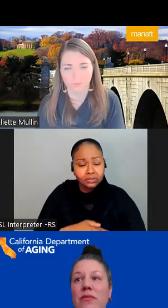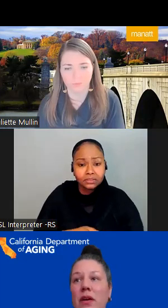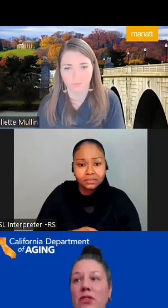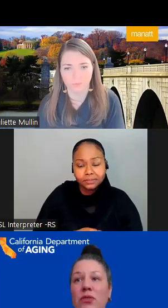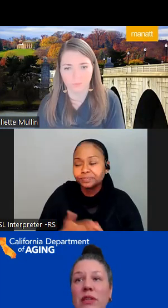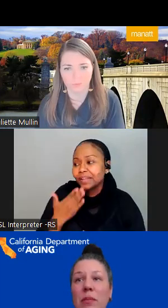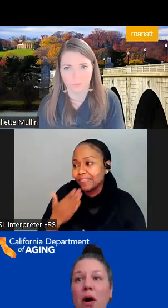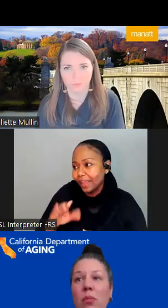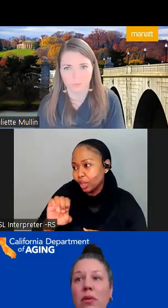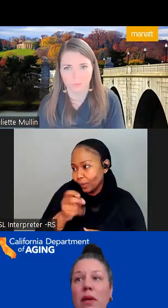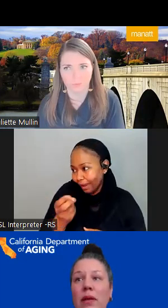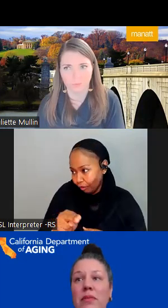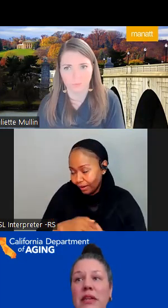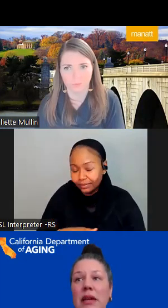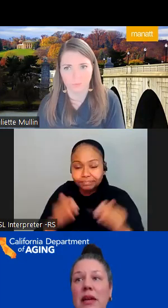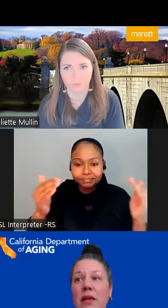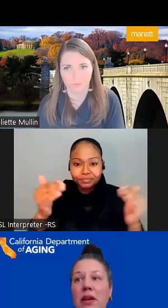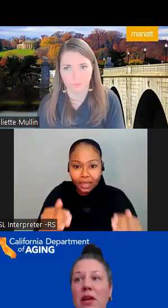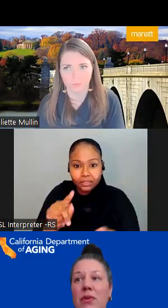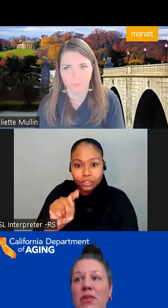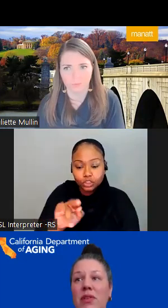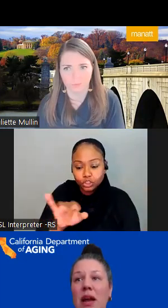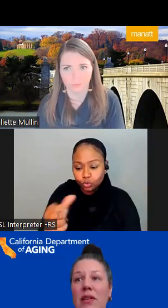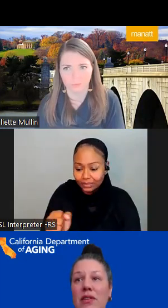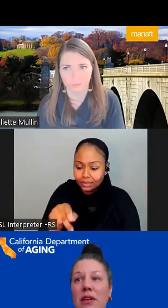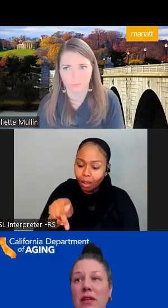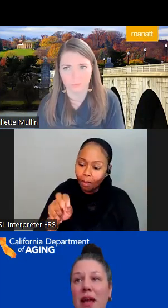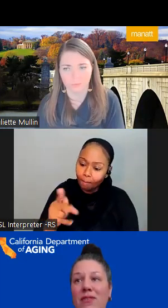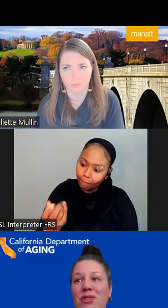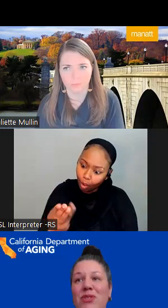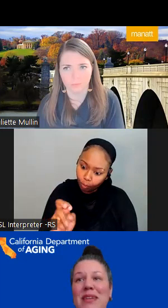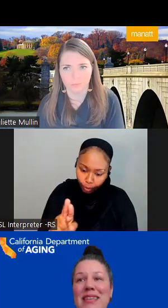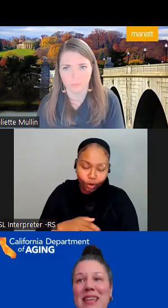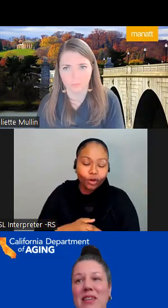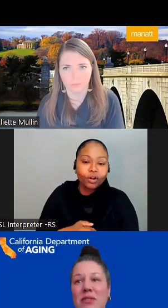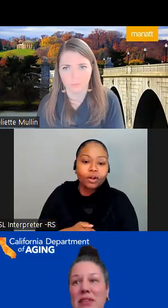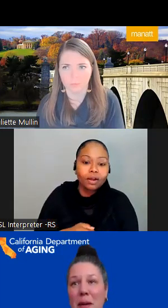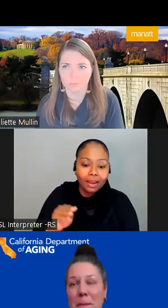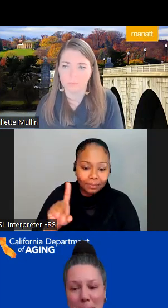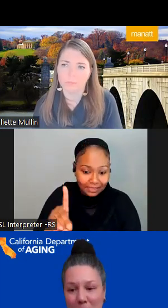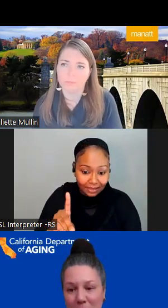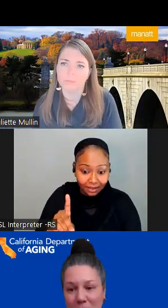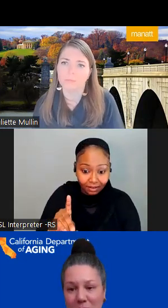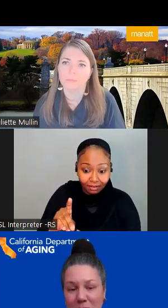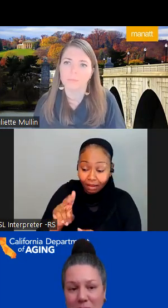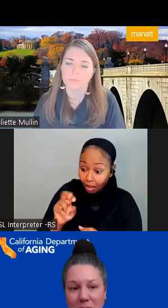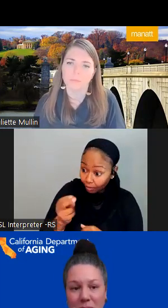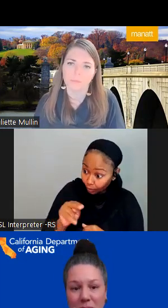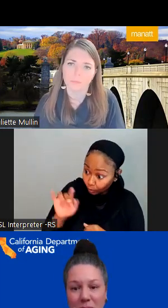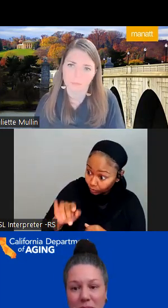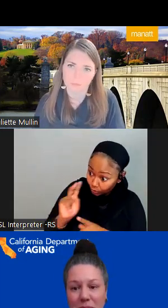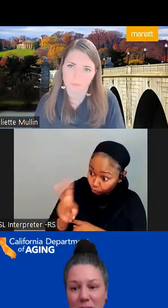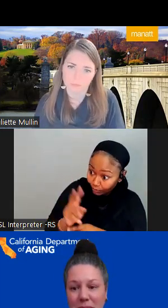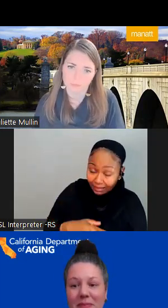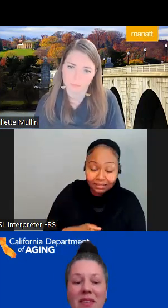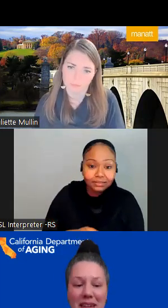Next we have Teresa Palmer, MD. I'm going to unmute your line and you can have your 2 minutes. Thanks, Teresa. Hi,